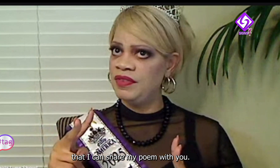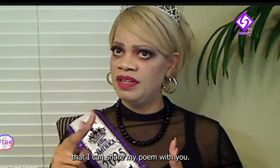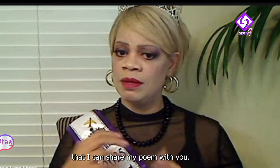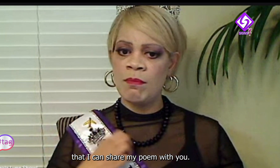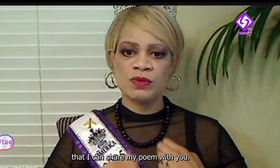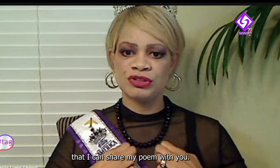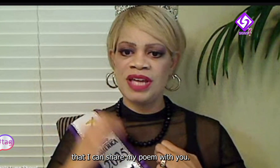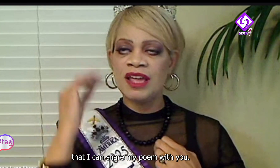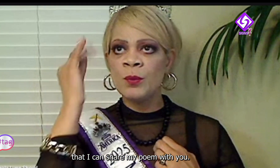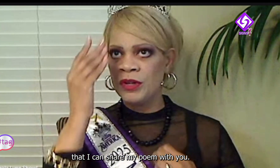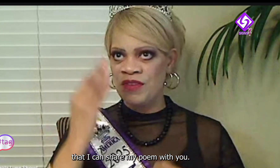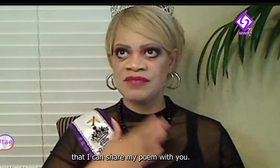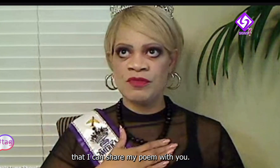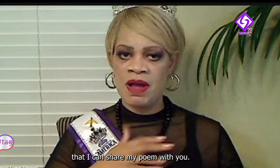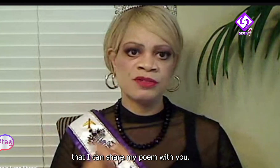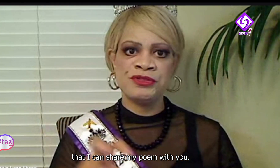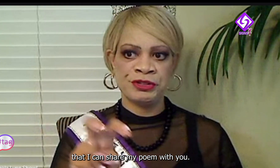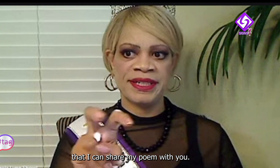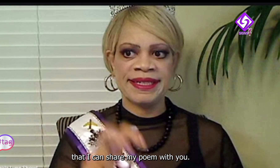That I can share my poem with you?